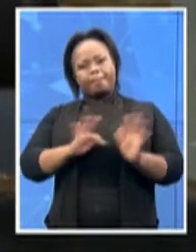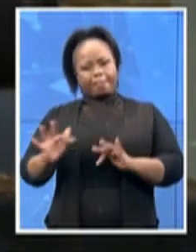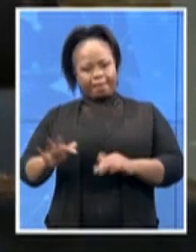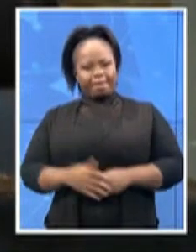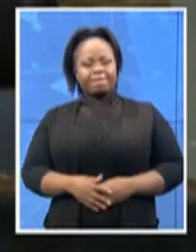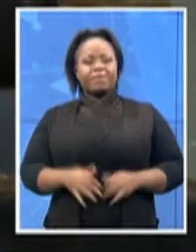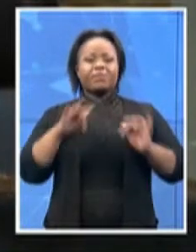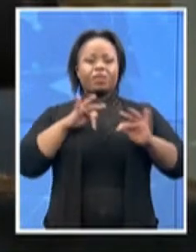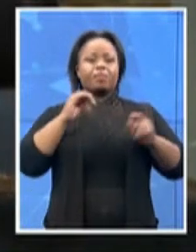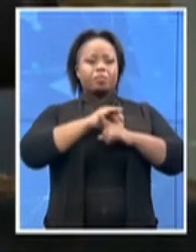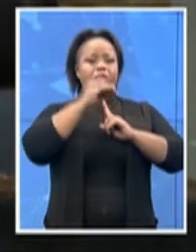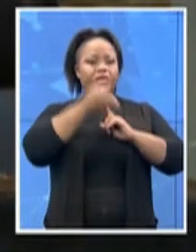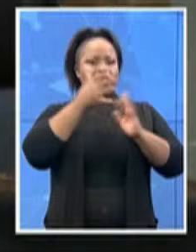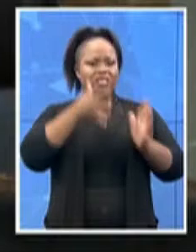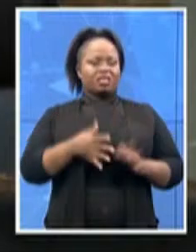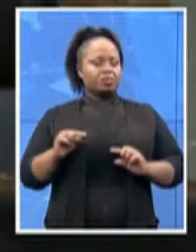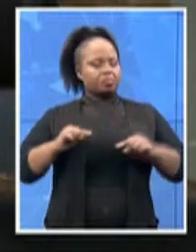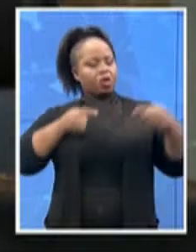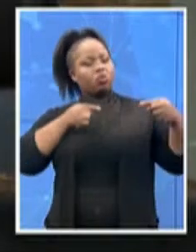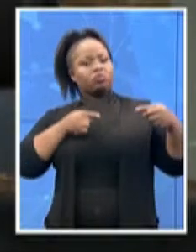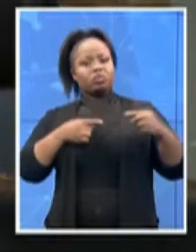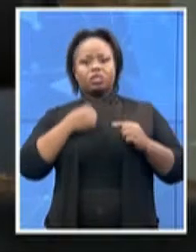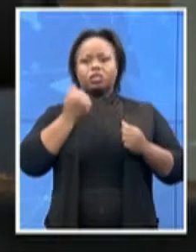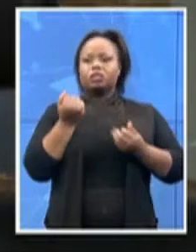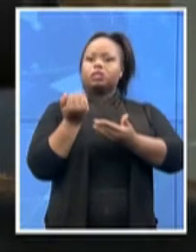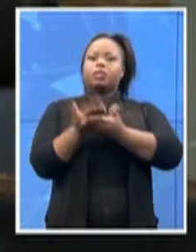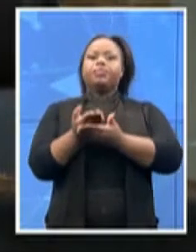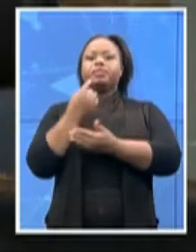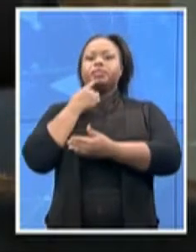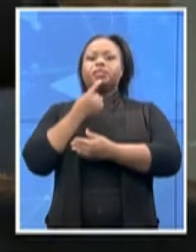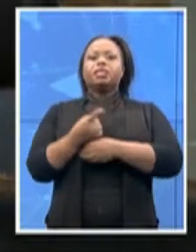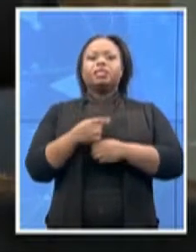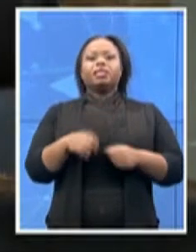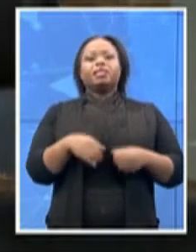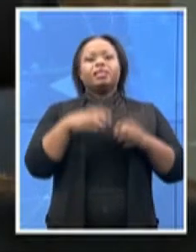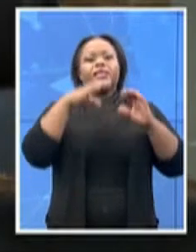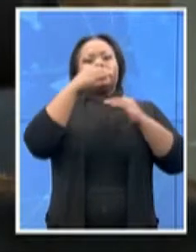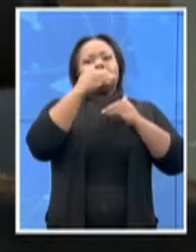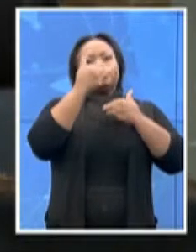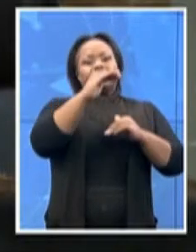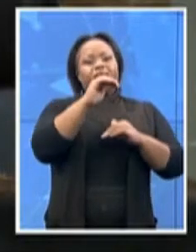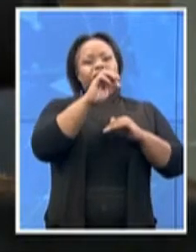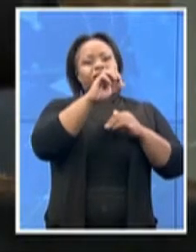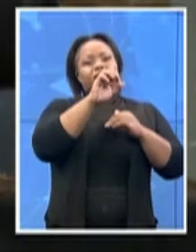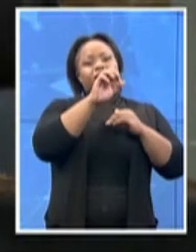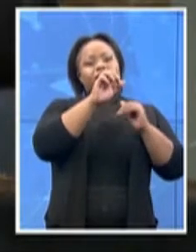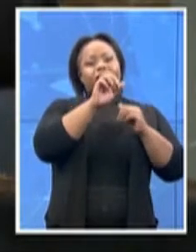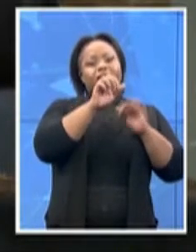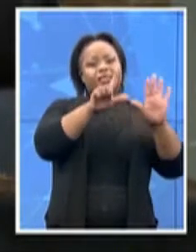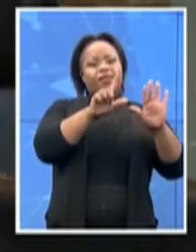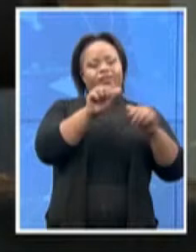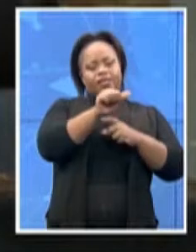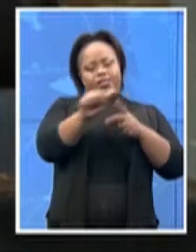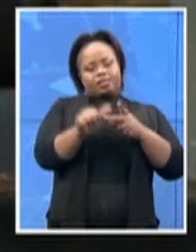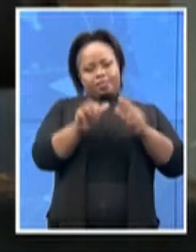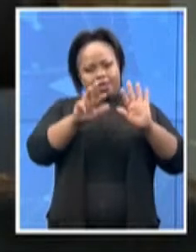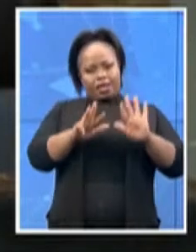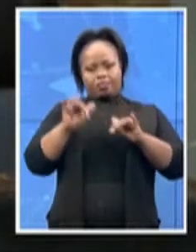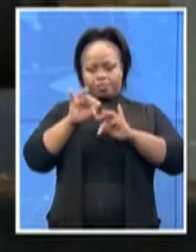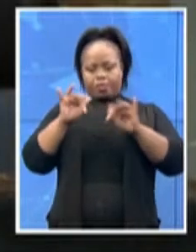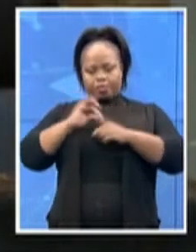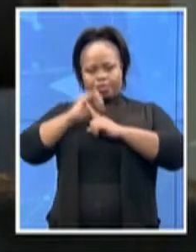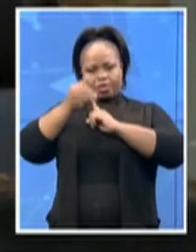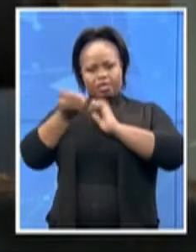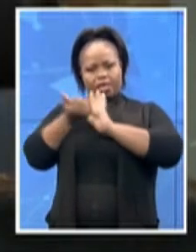that Section 7, Sub 9 of the Public Protector Act obliges her to afford the affected persons a hearing